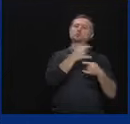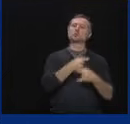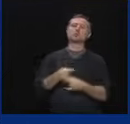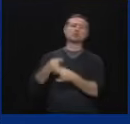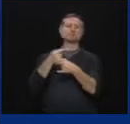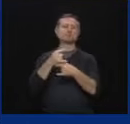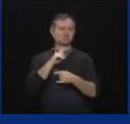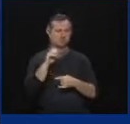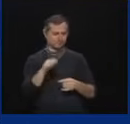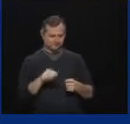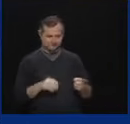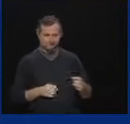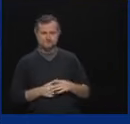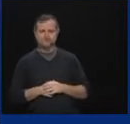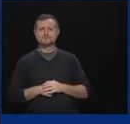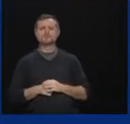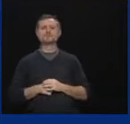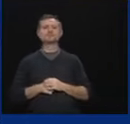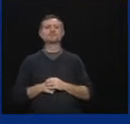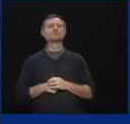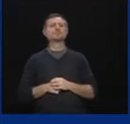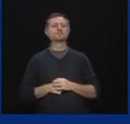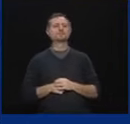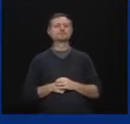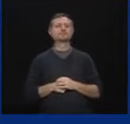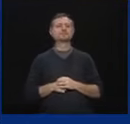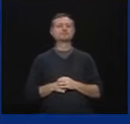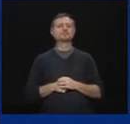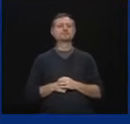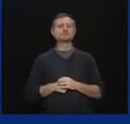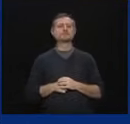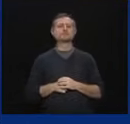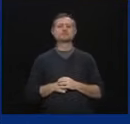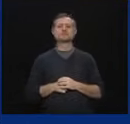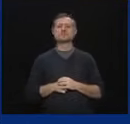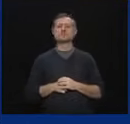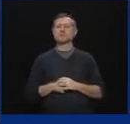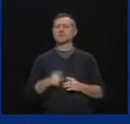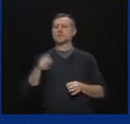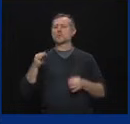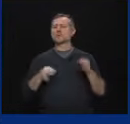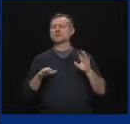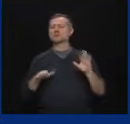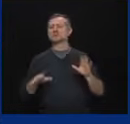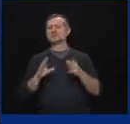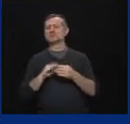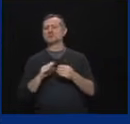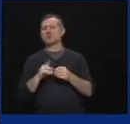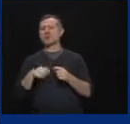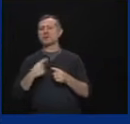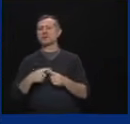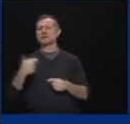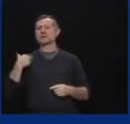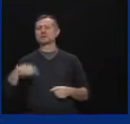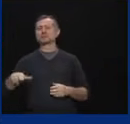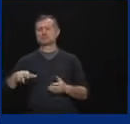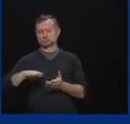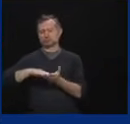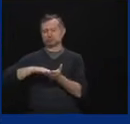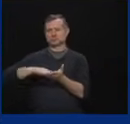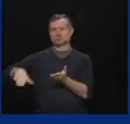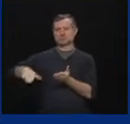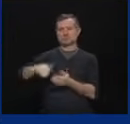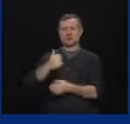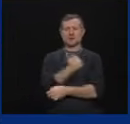Real quick, related to Jimmy's question, it's the court case about the religious exemption for healthcare workers. Do you think that they should